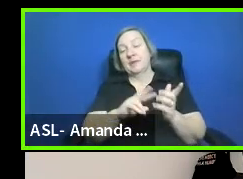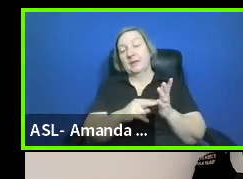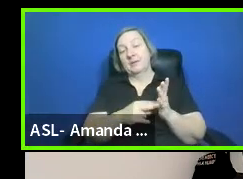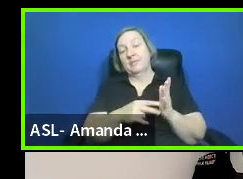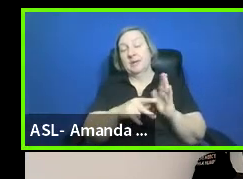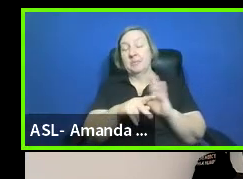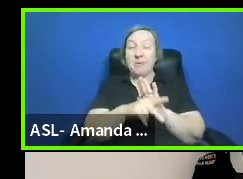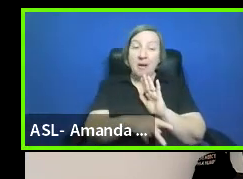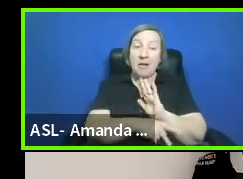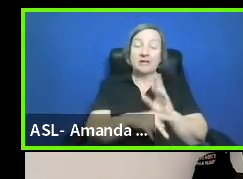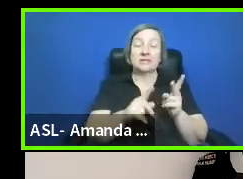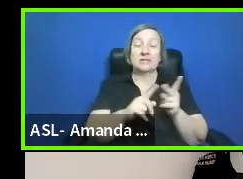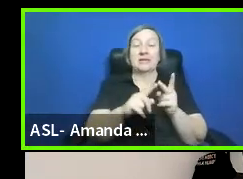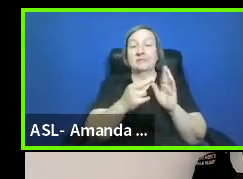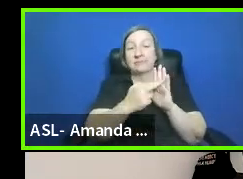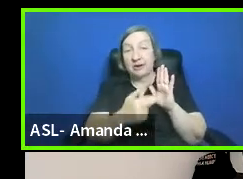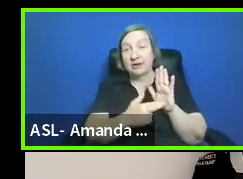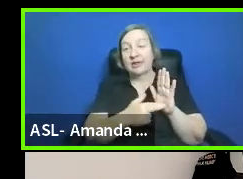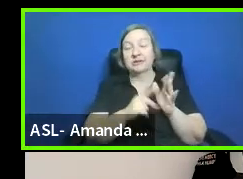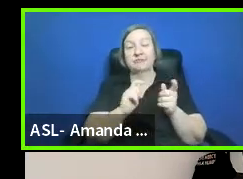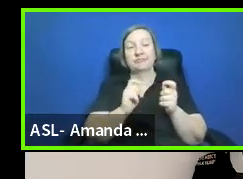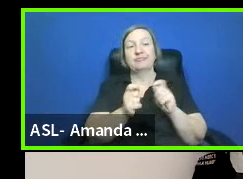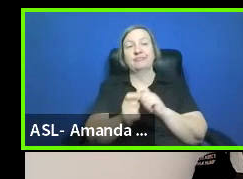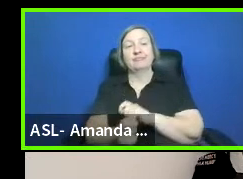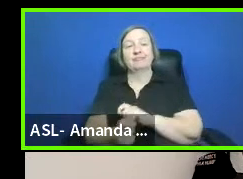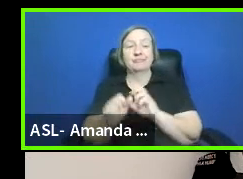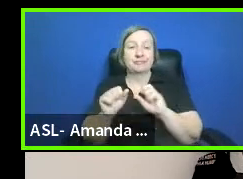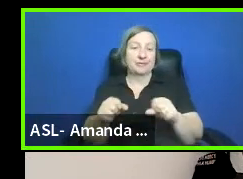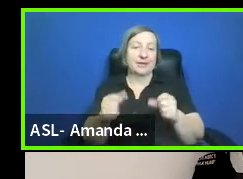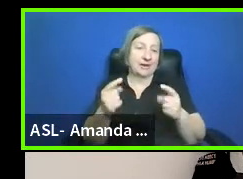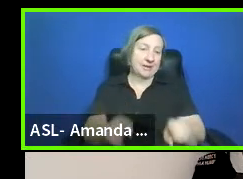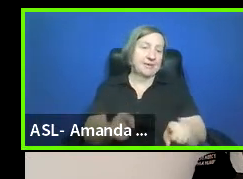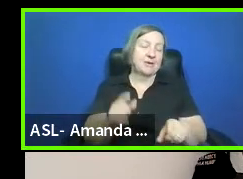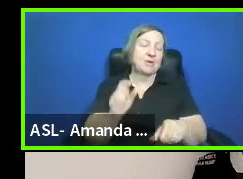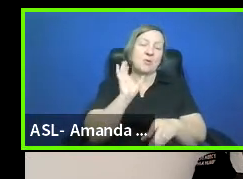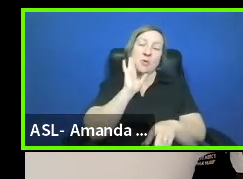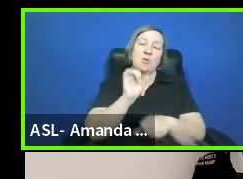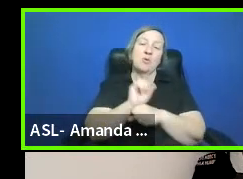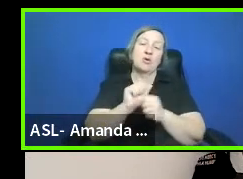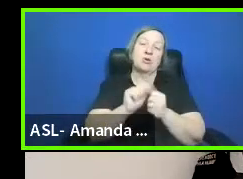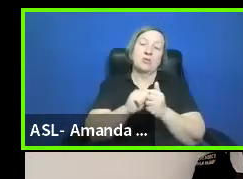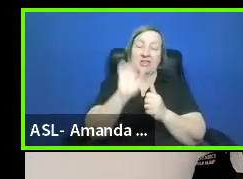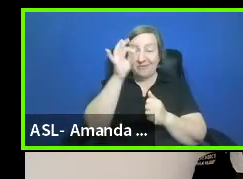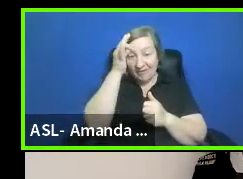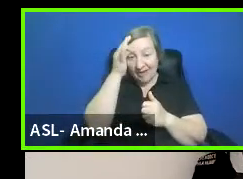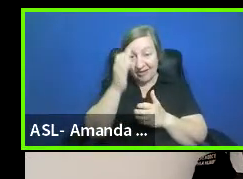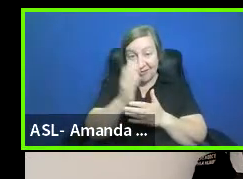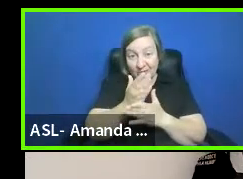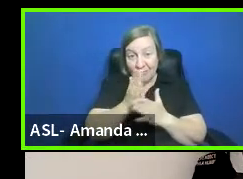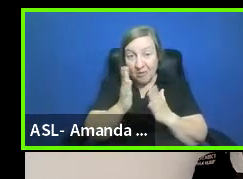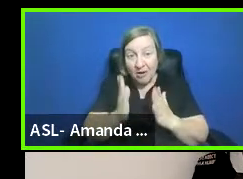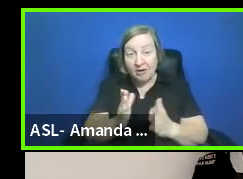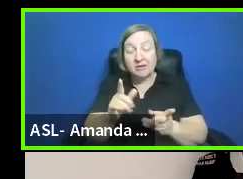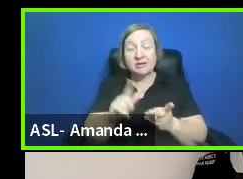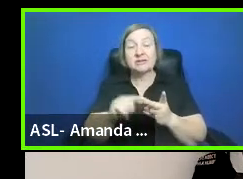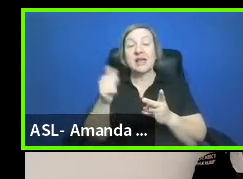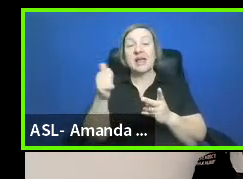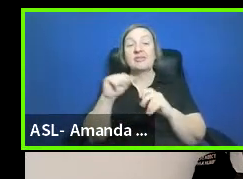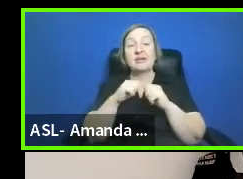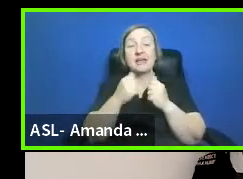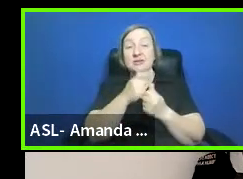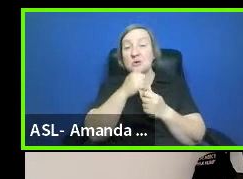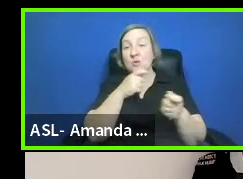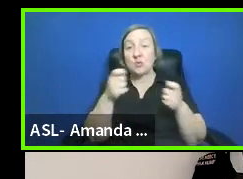and regulation changes along the way. And then we'll work with our federal partners or the other agencies that control